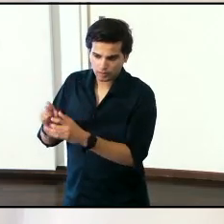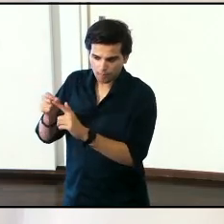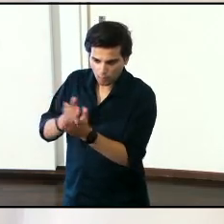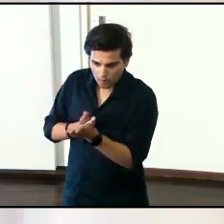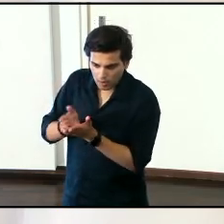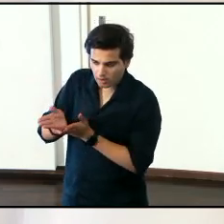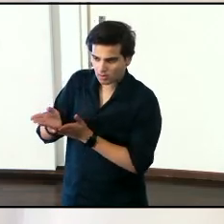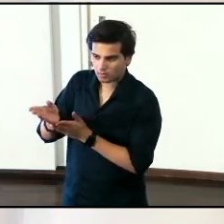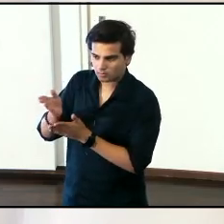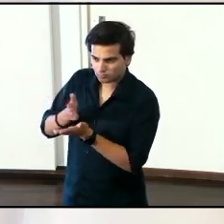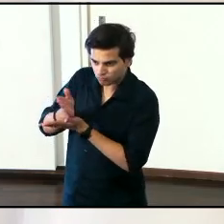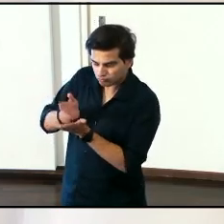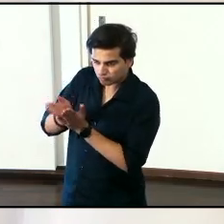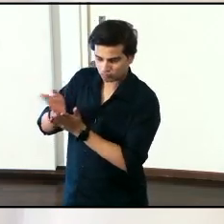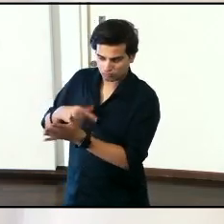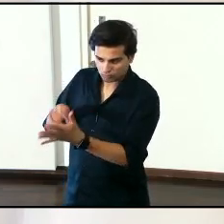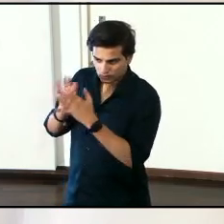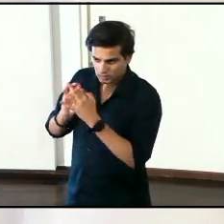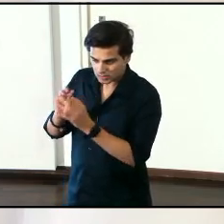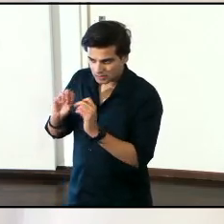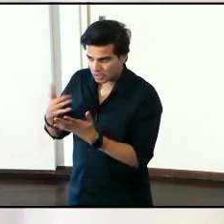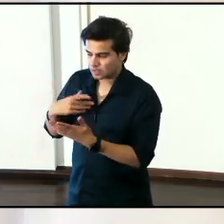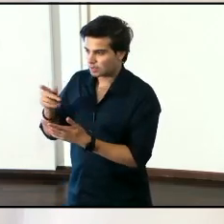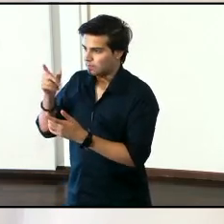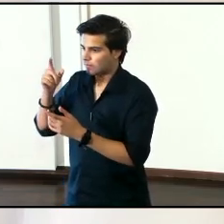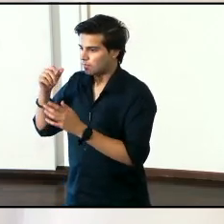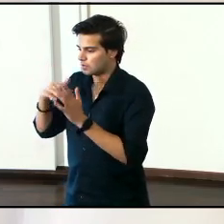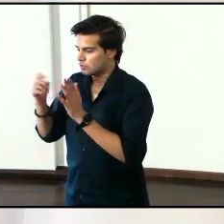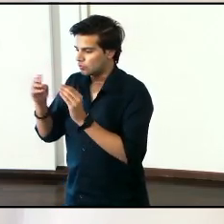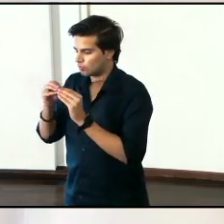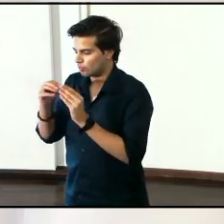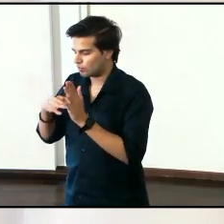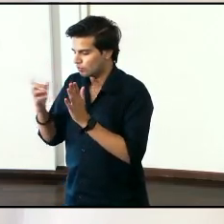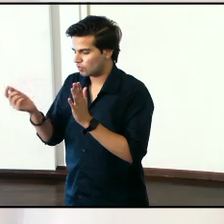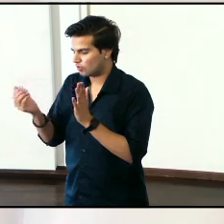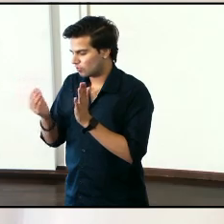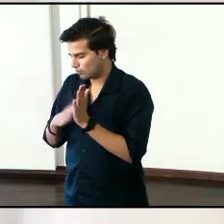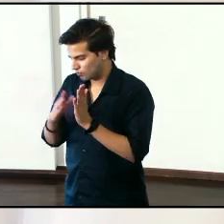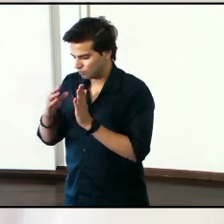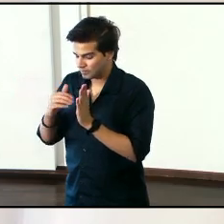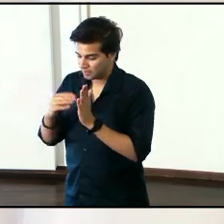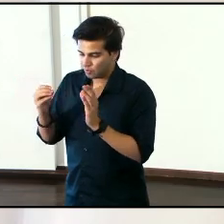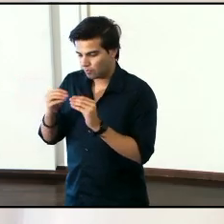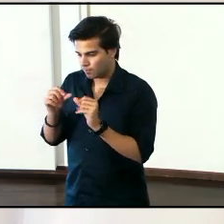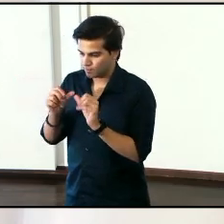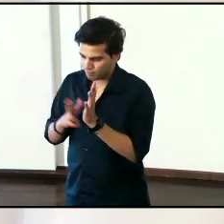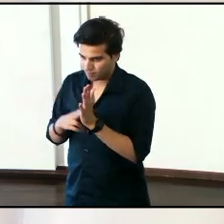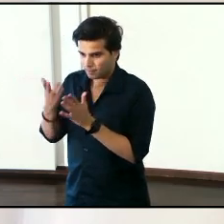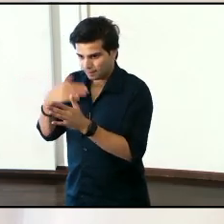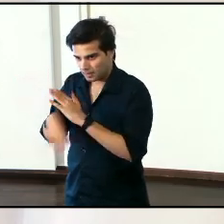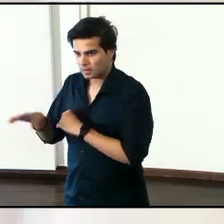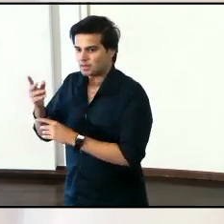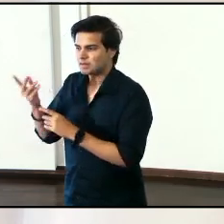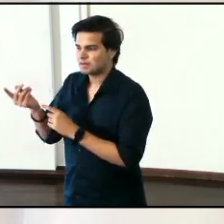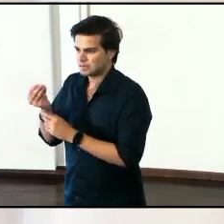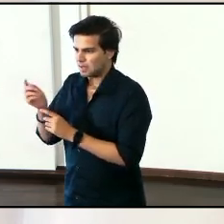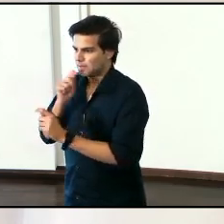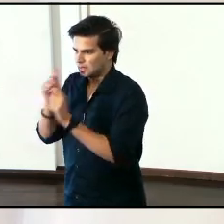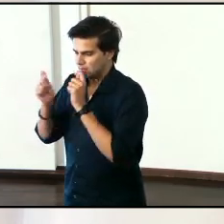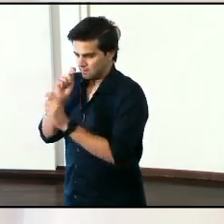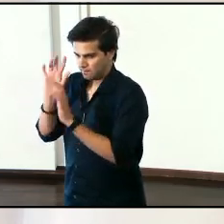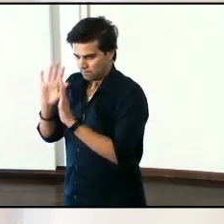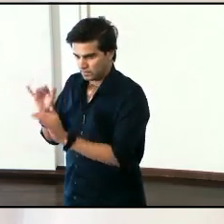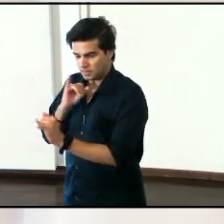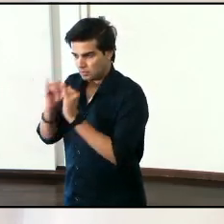which are also equally, and actually the Zuban website does have some interviews, but I'm sure they will